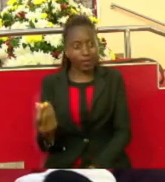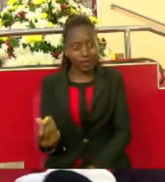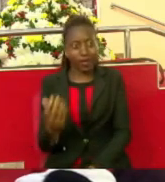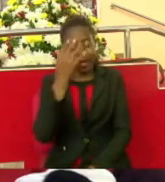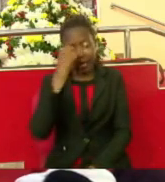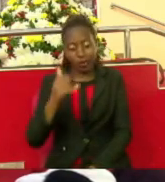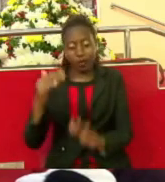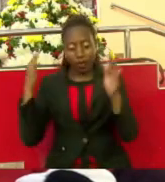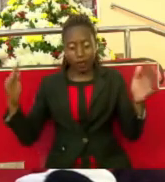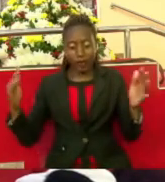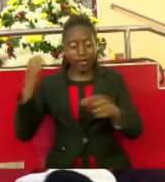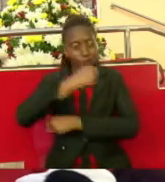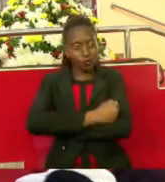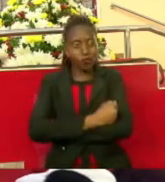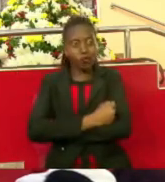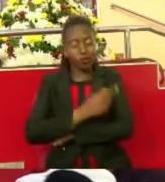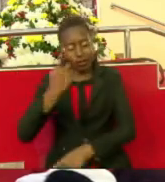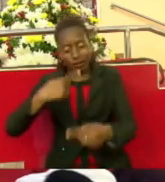made it to remain big.